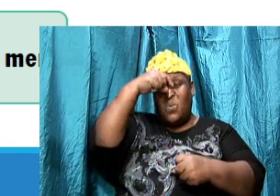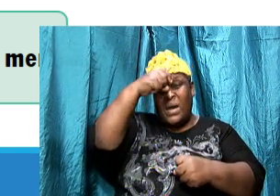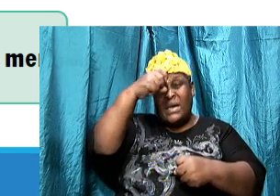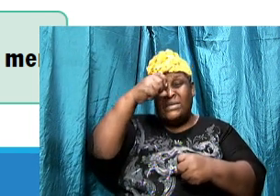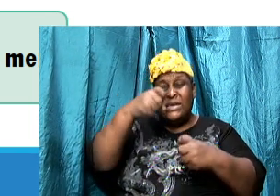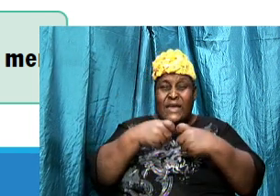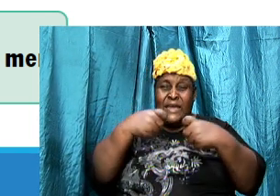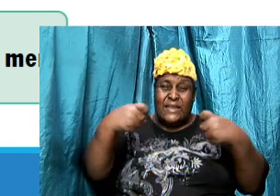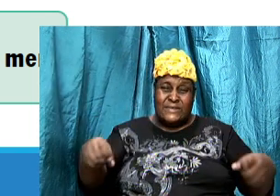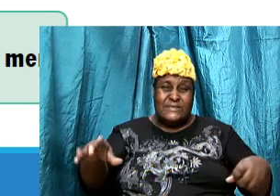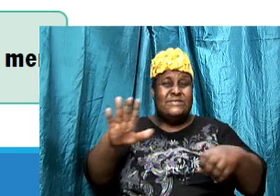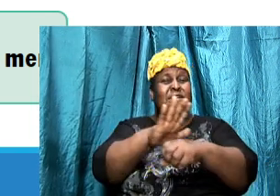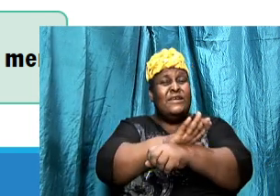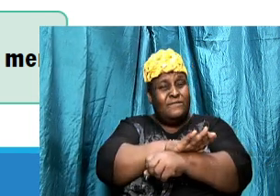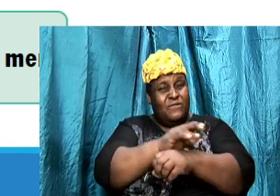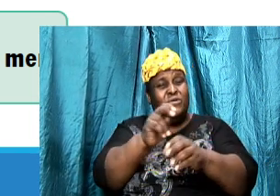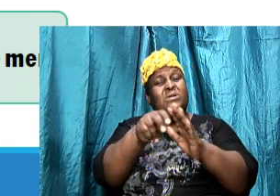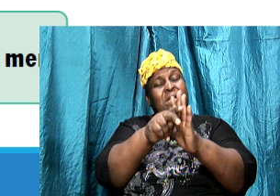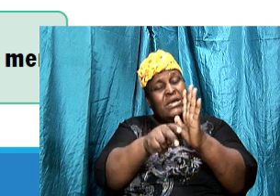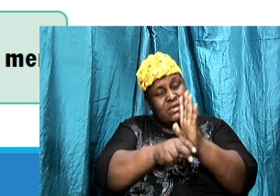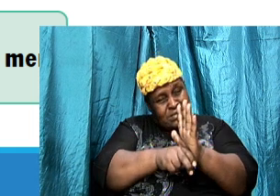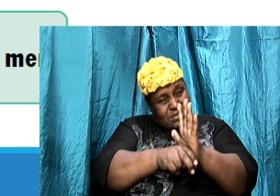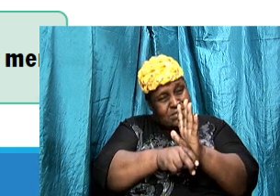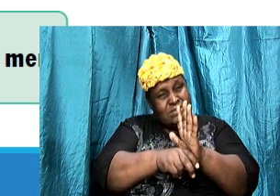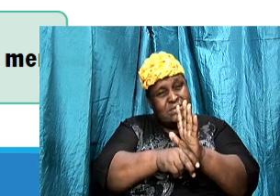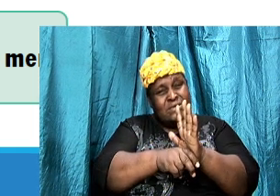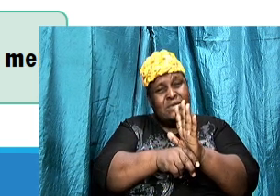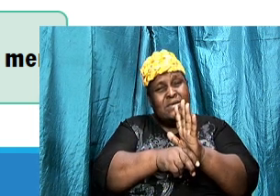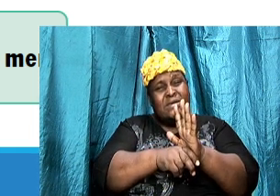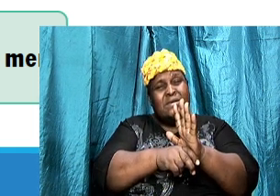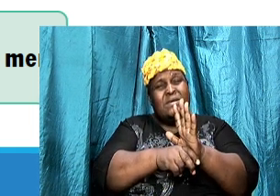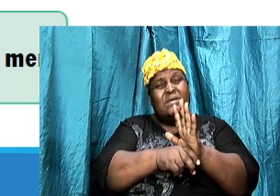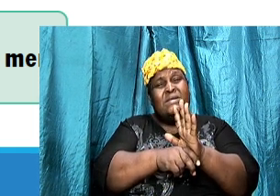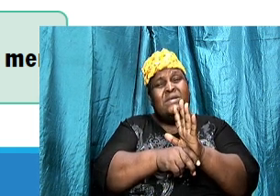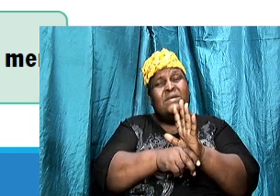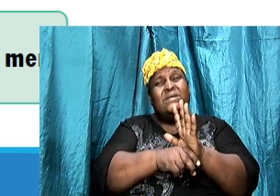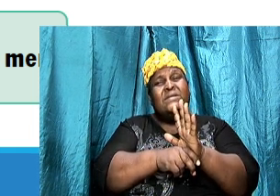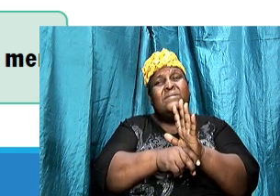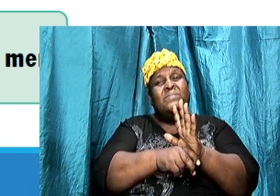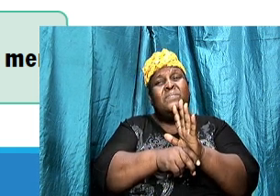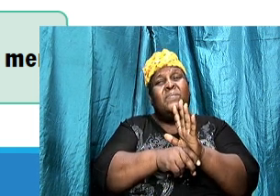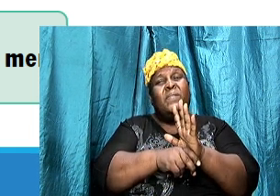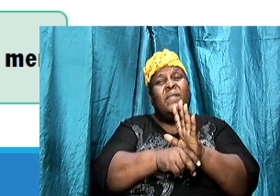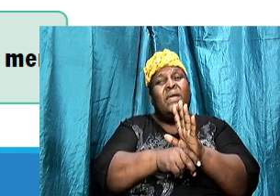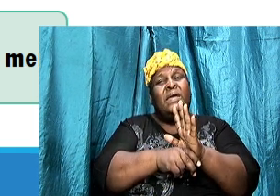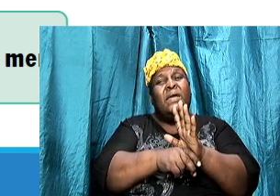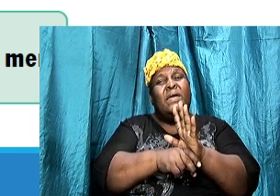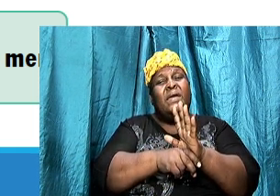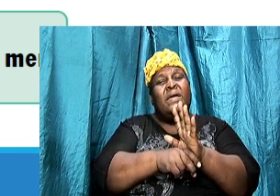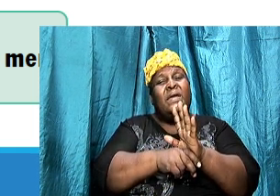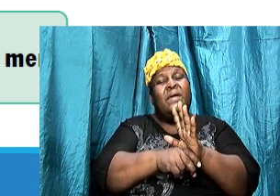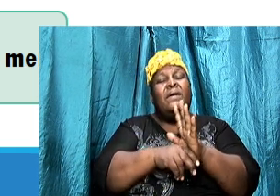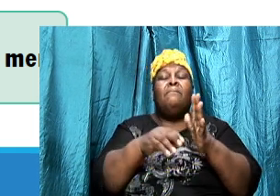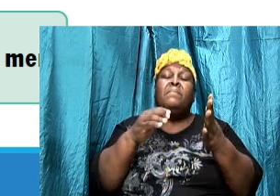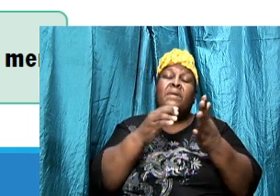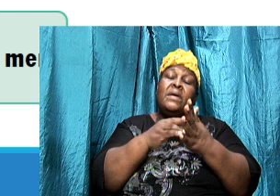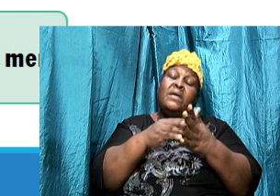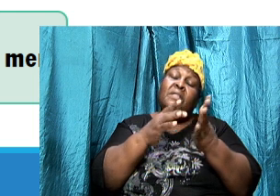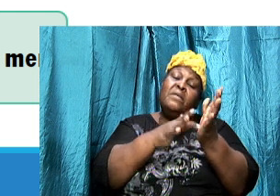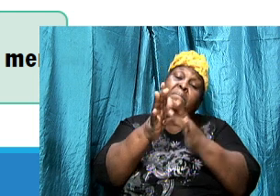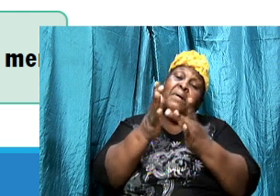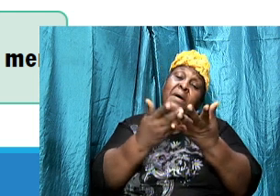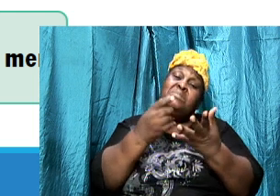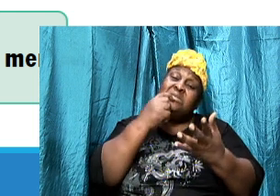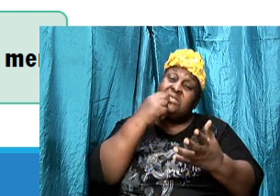That is found in Job chapter 5 and verse 13. In the interest of time, we won't go there. And again, the Bible says